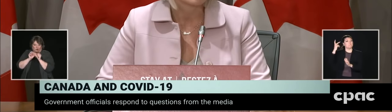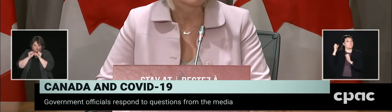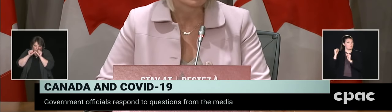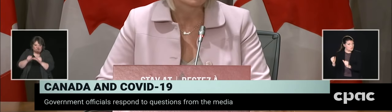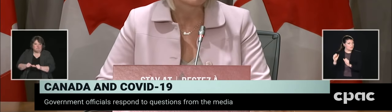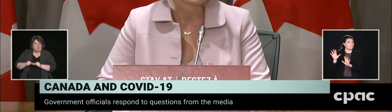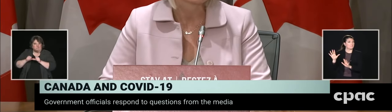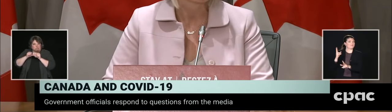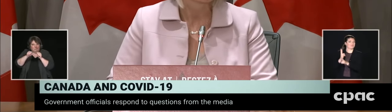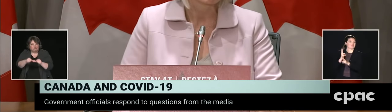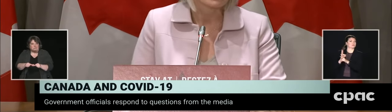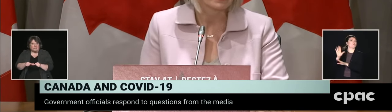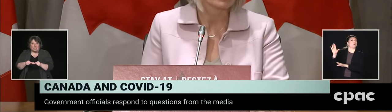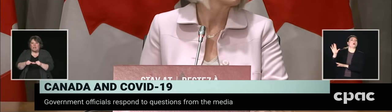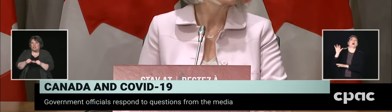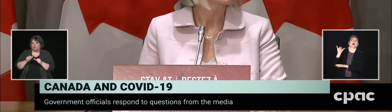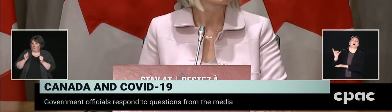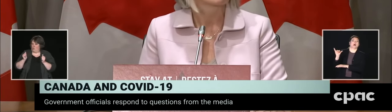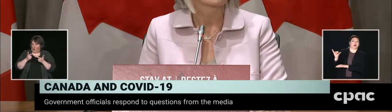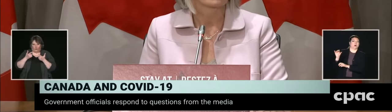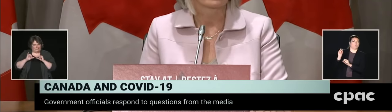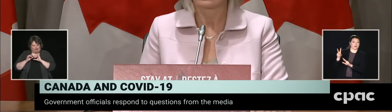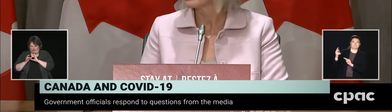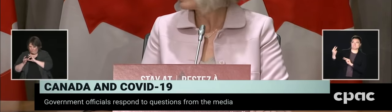reemergence in any of our countries. Thank you.